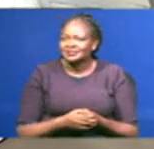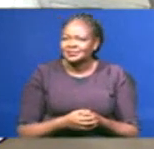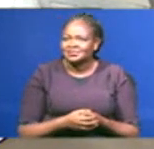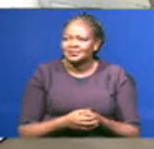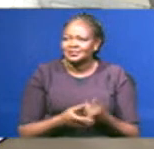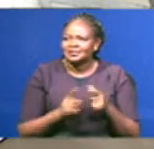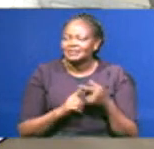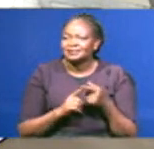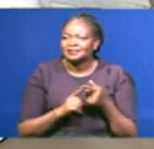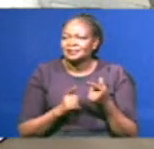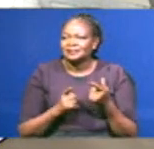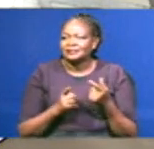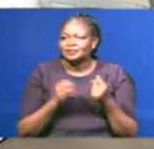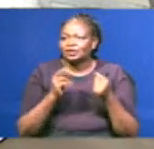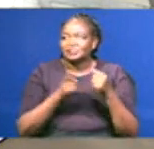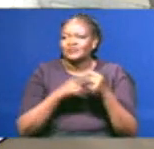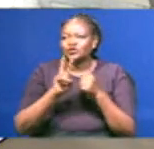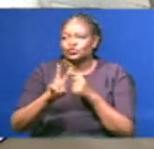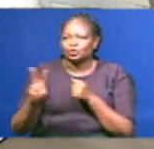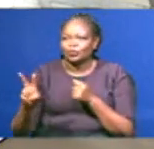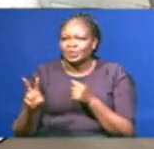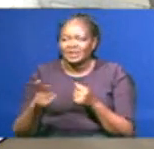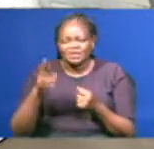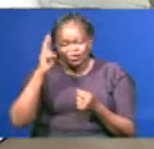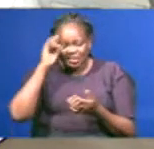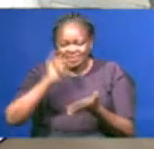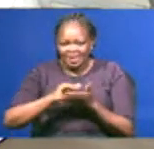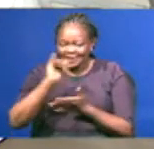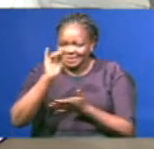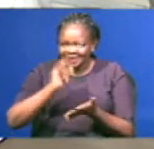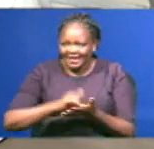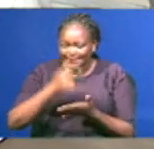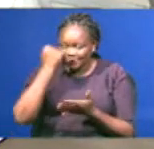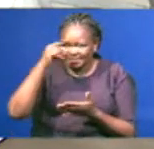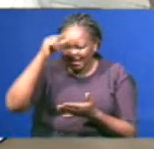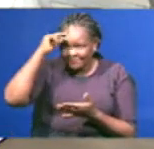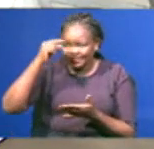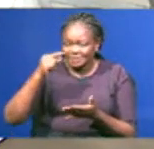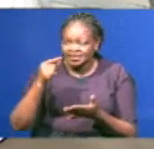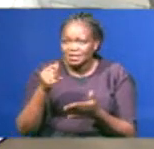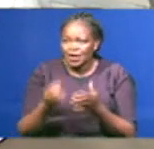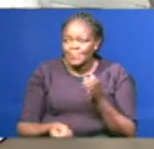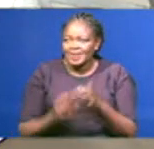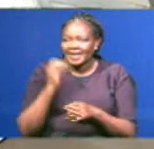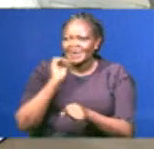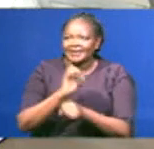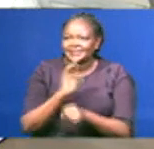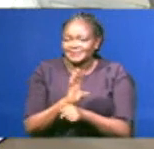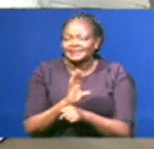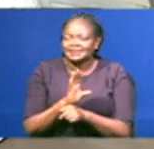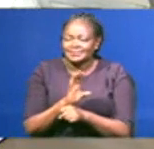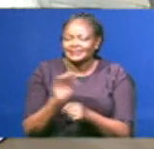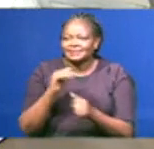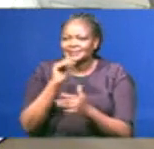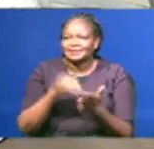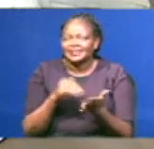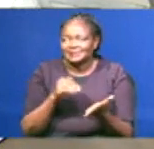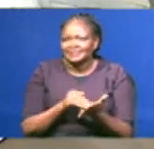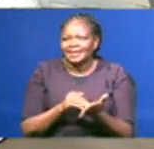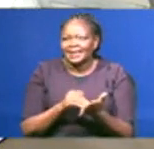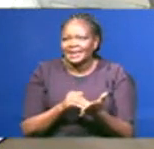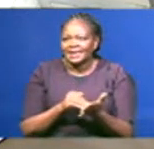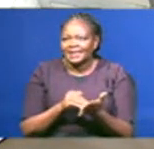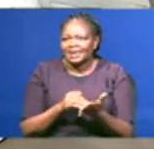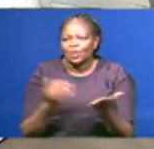the 0722. Now, the reason I'm asking you that is because the government has set up counseling and wellness center desks at